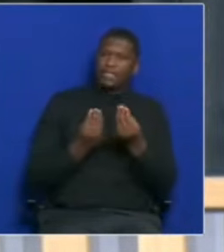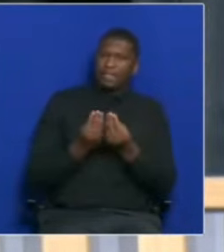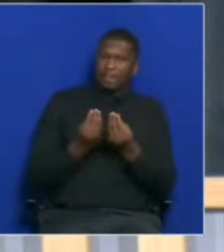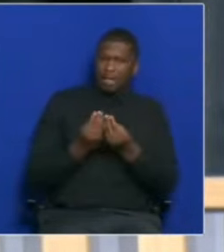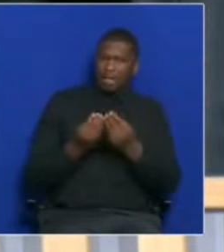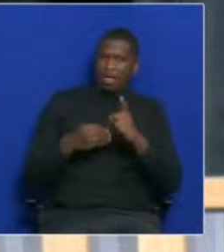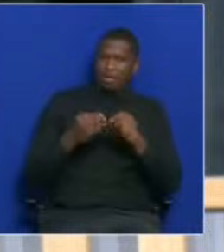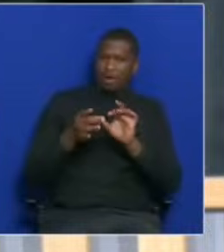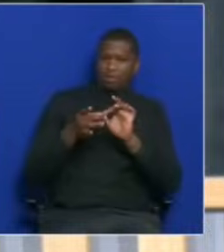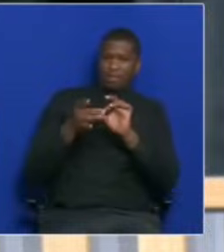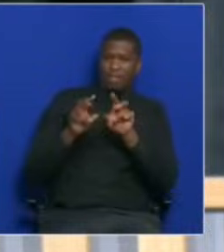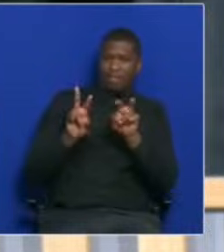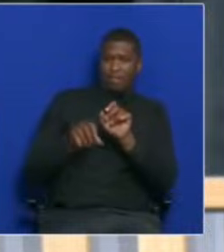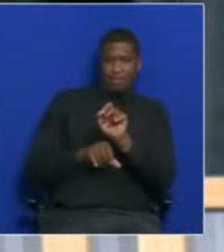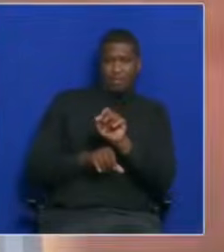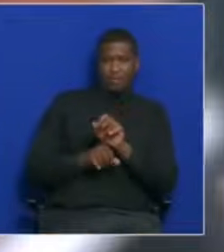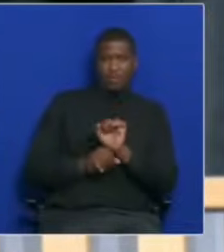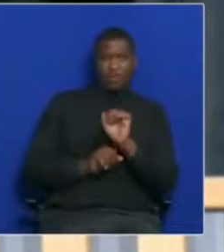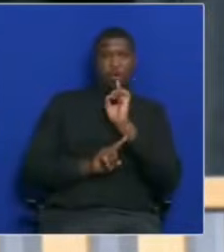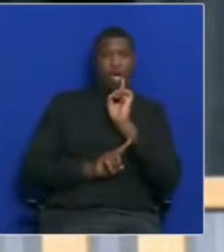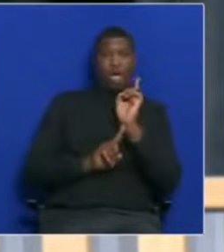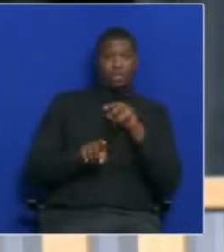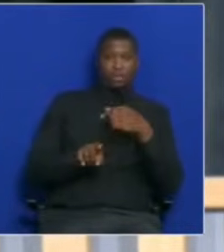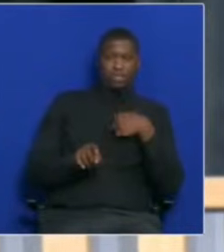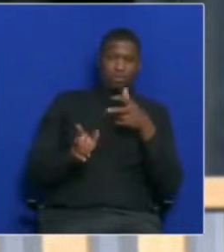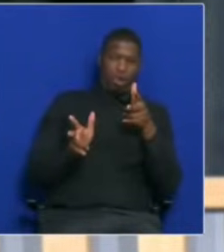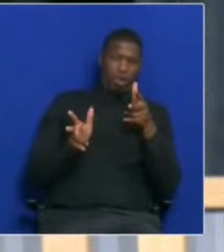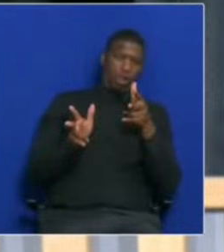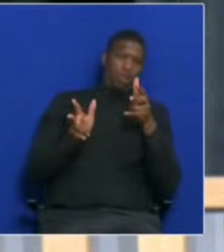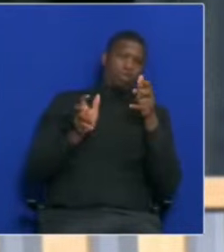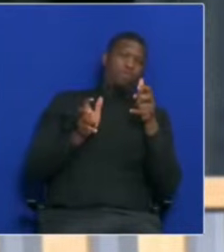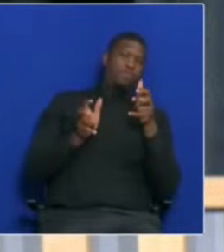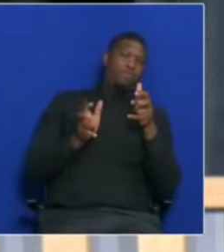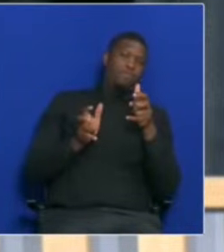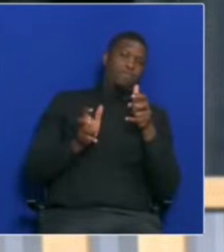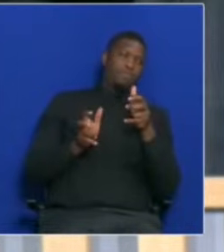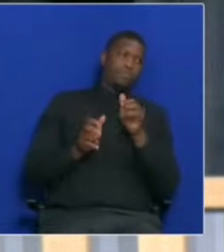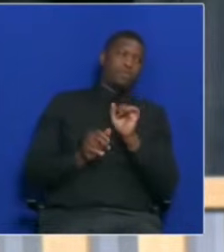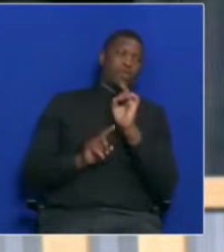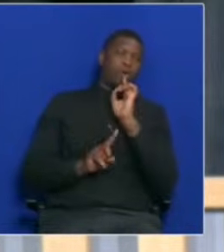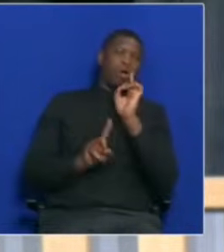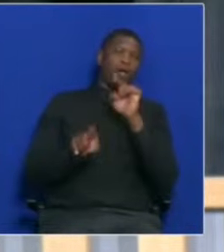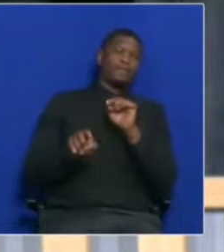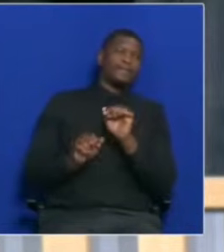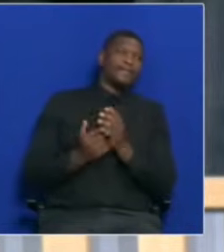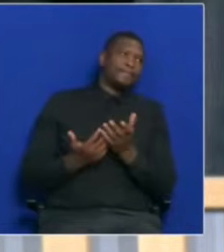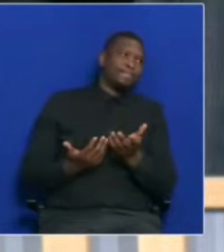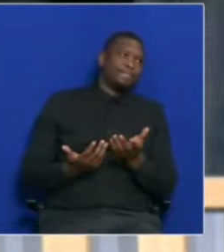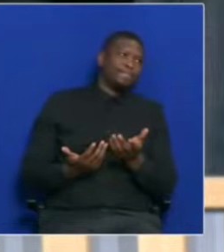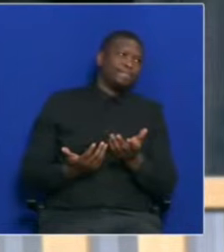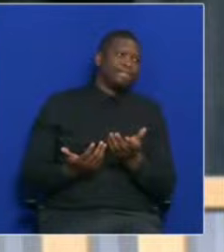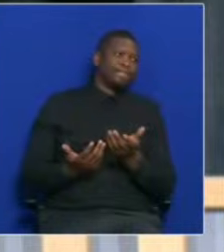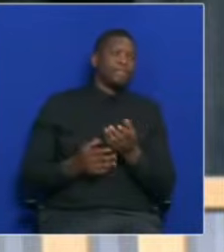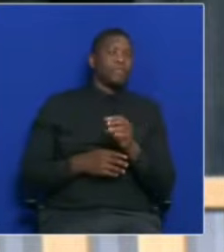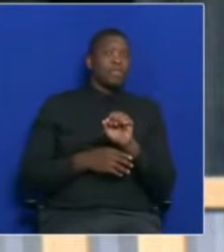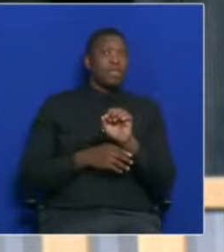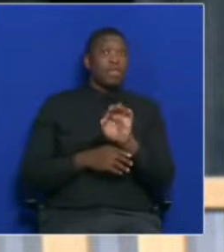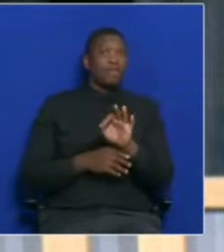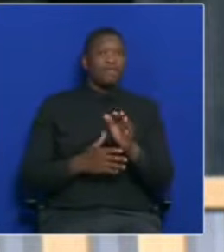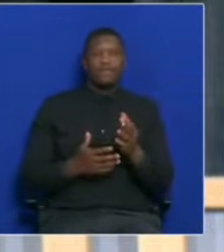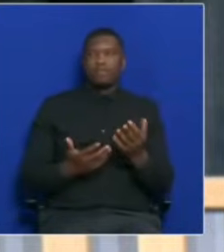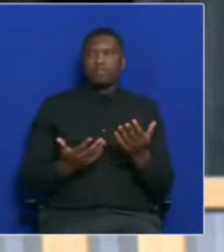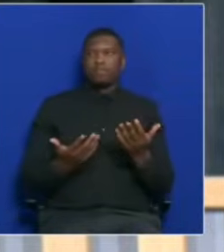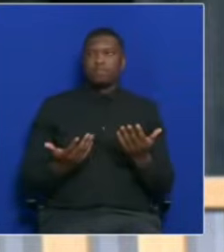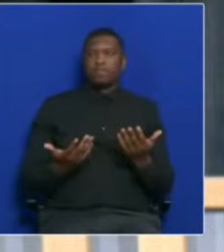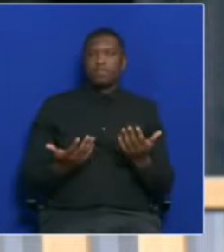Your answer for me would hold if at this point you